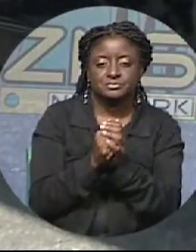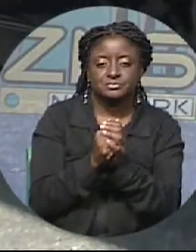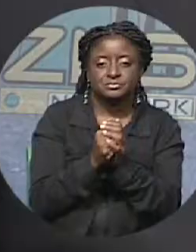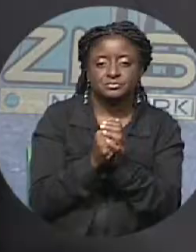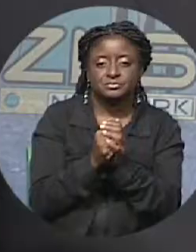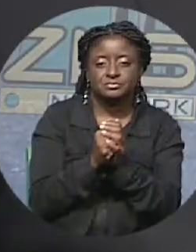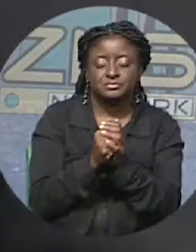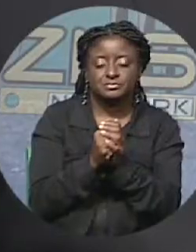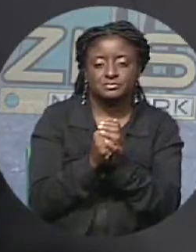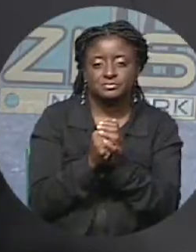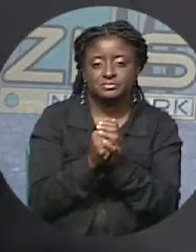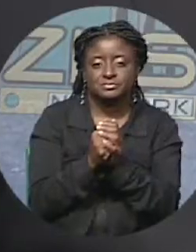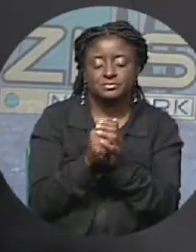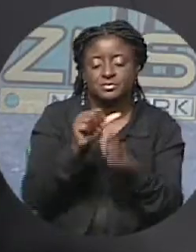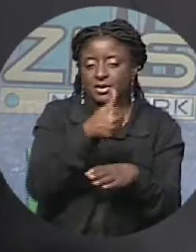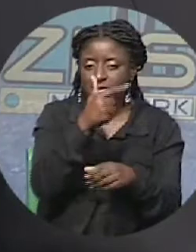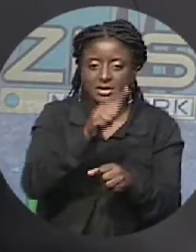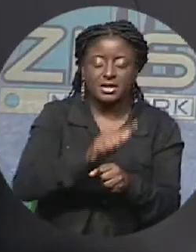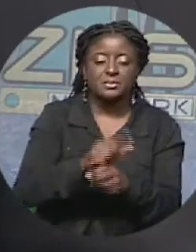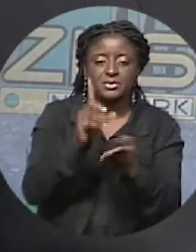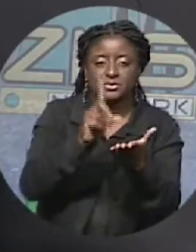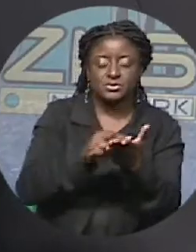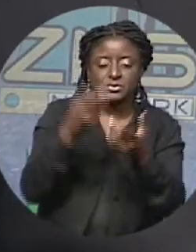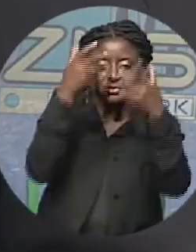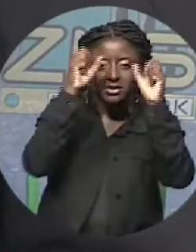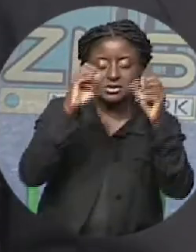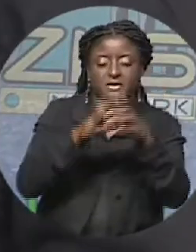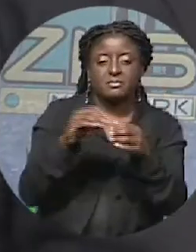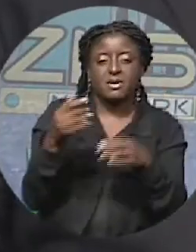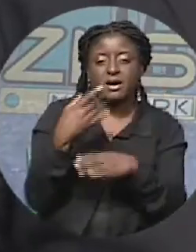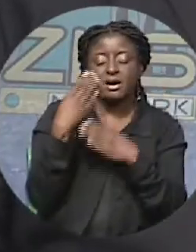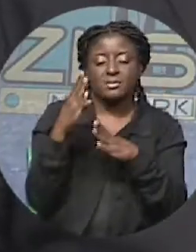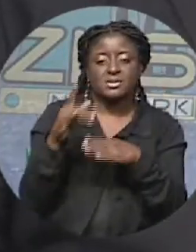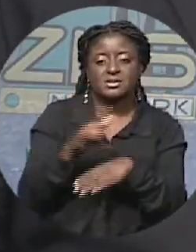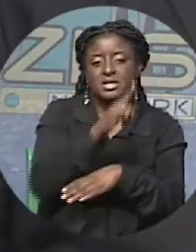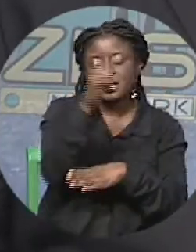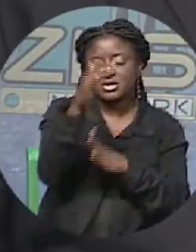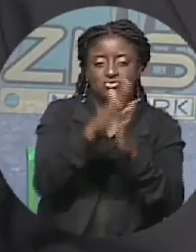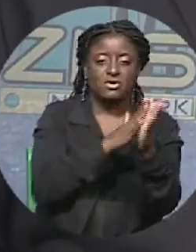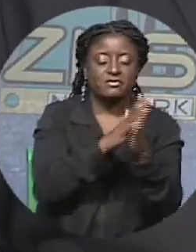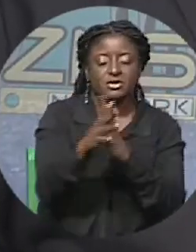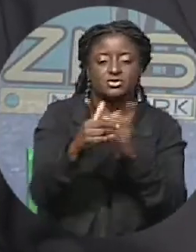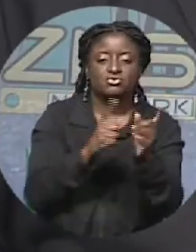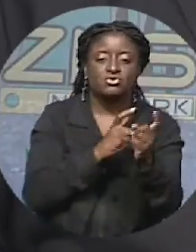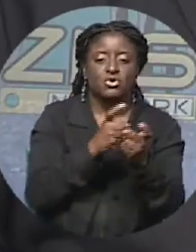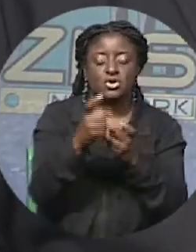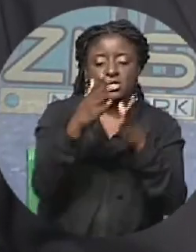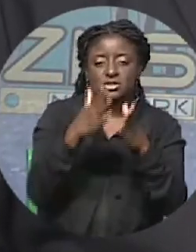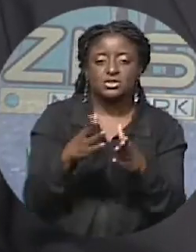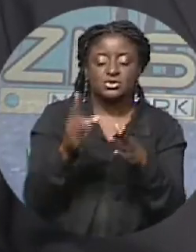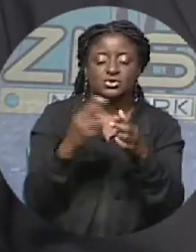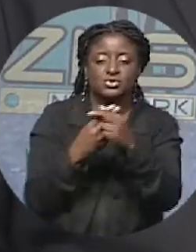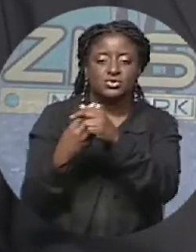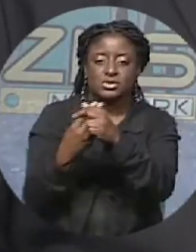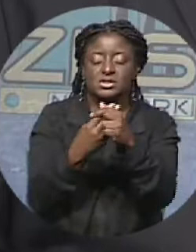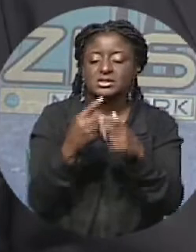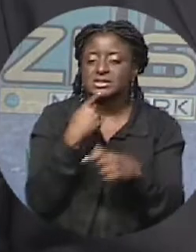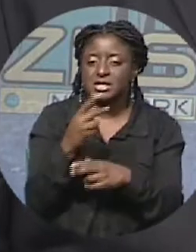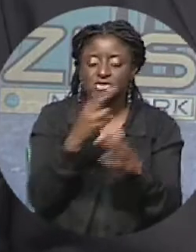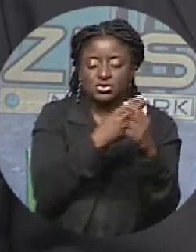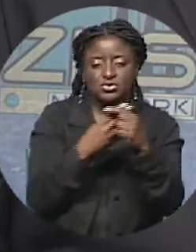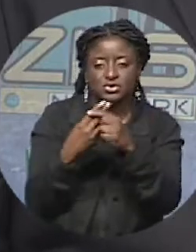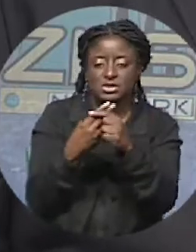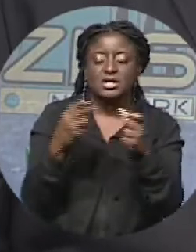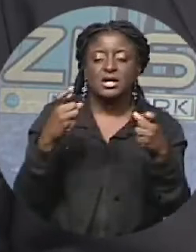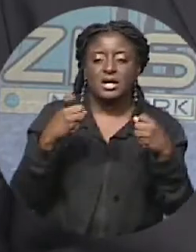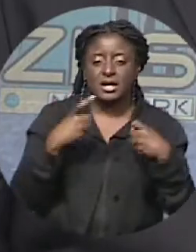Network News. In other labor news, President of the Bahamas Air Traffic Controllers Union, LaShanne Gray, says the union is mandated to defend the rights of its